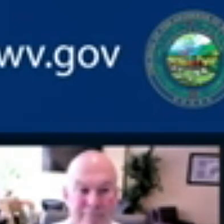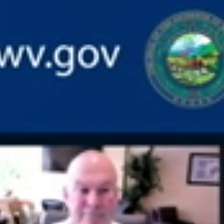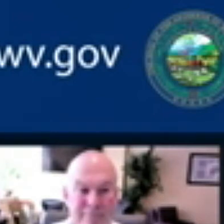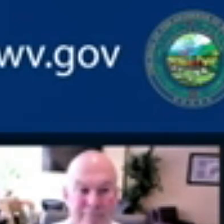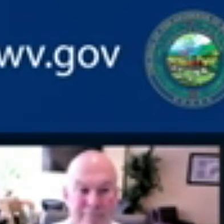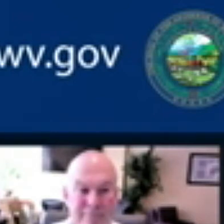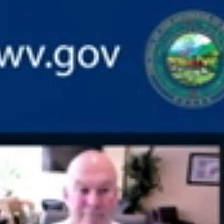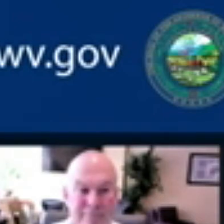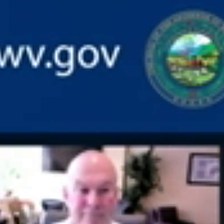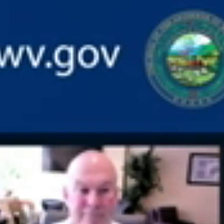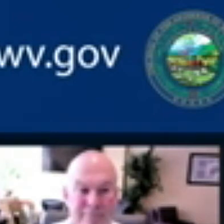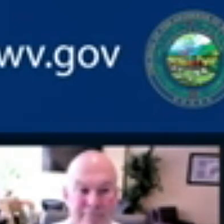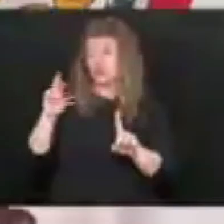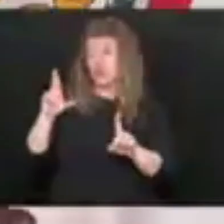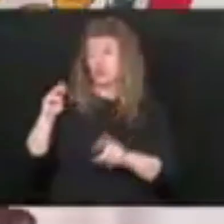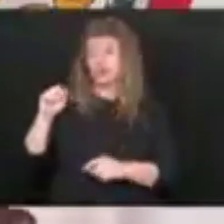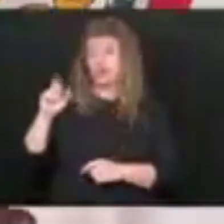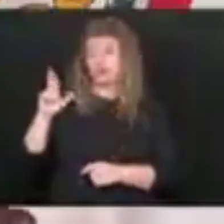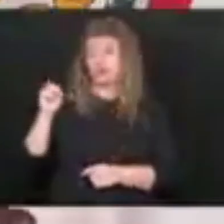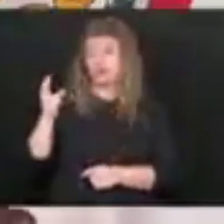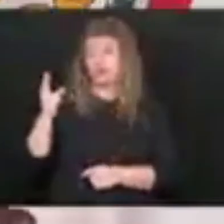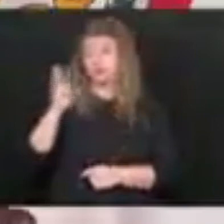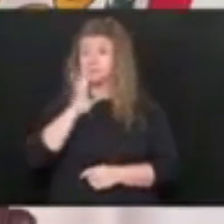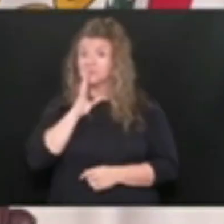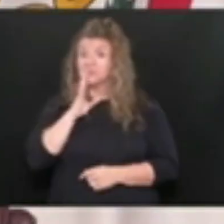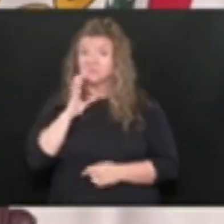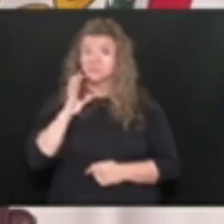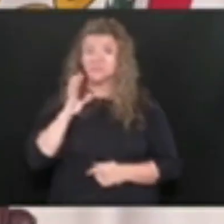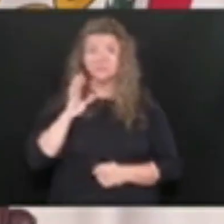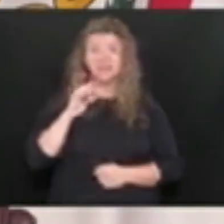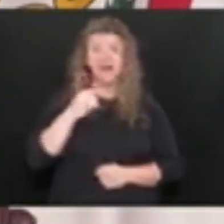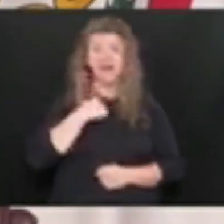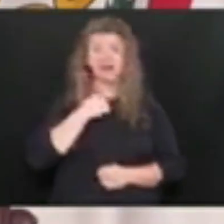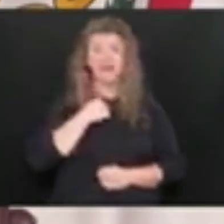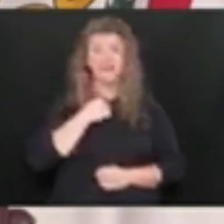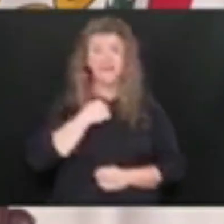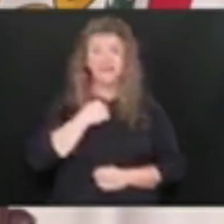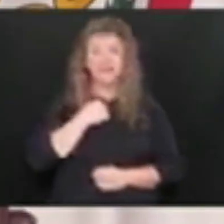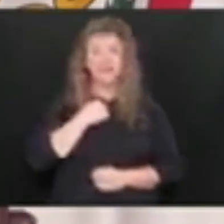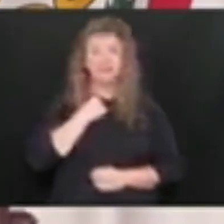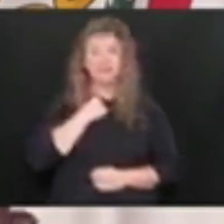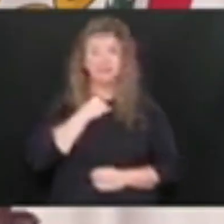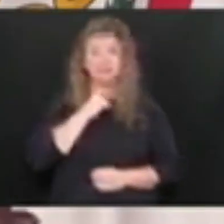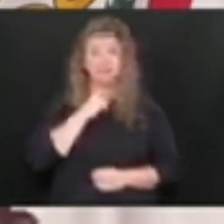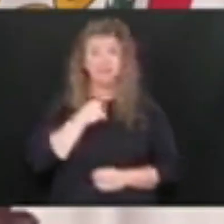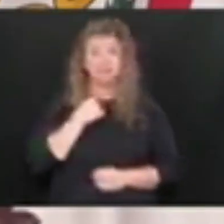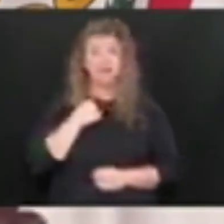goes, or before Dr. Marsh goes, Paul, let me,